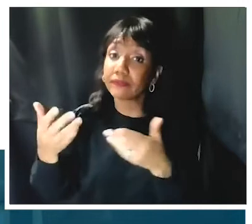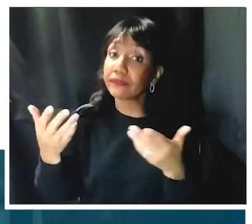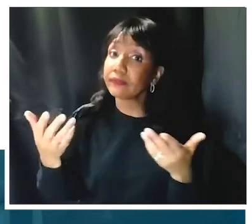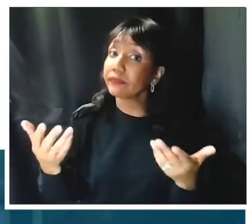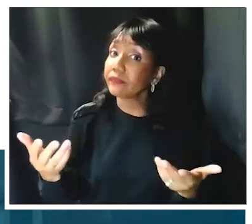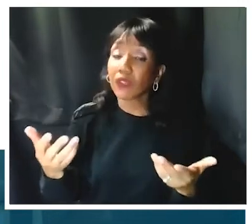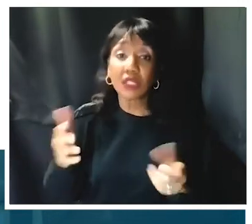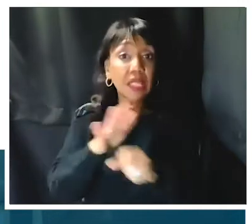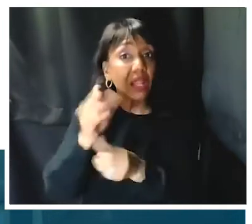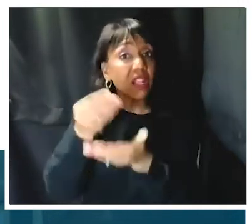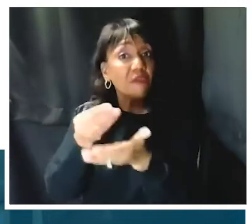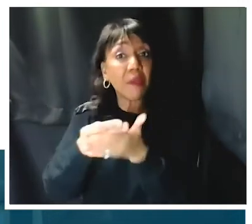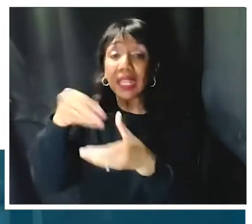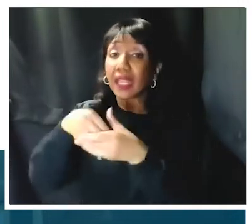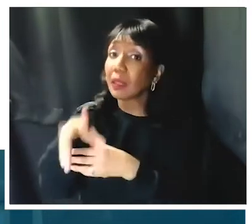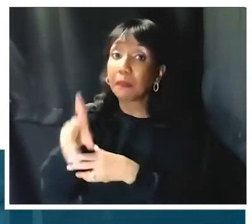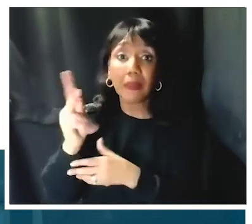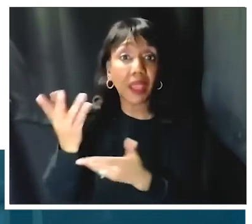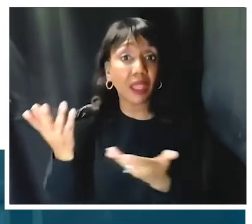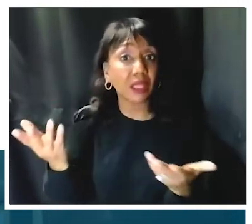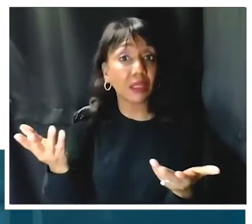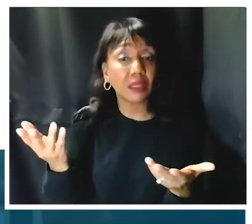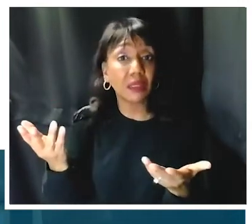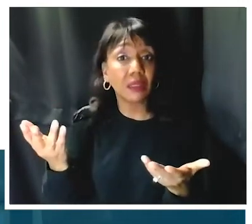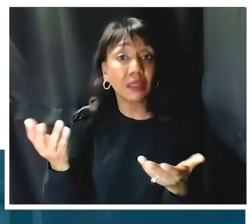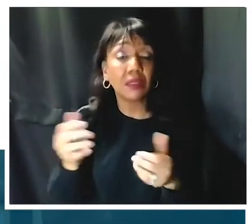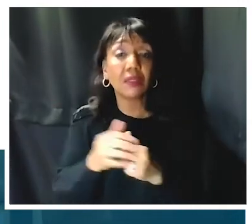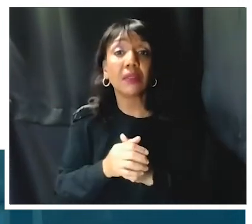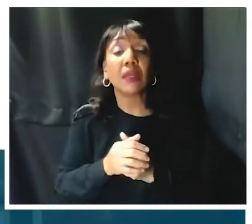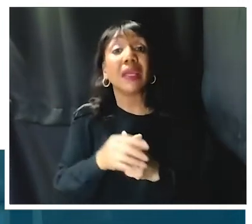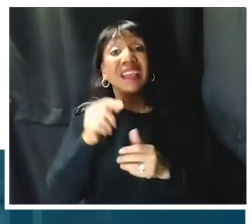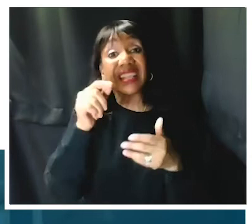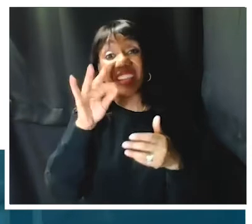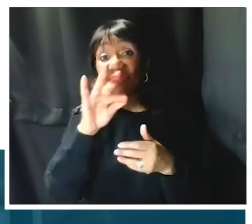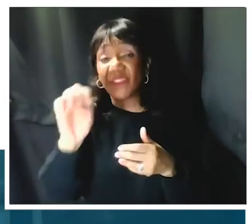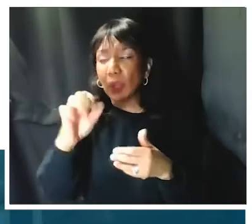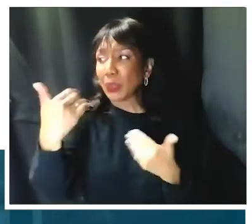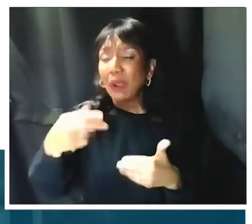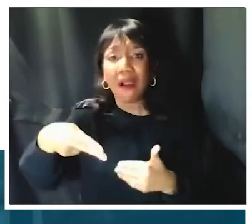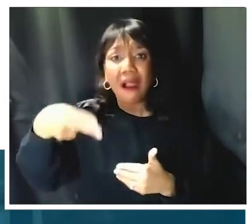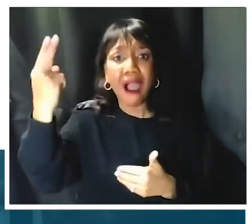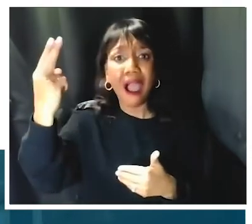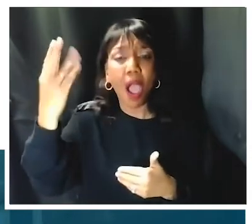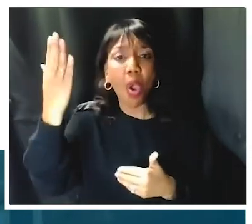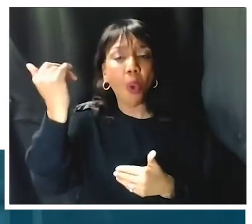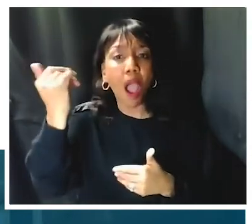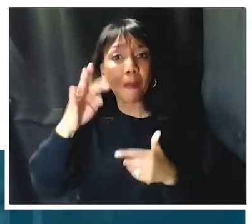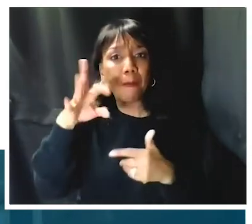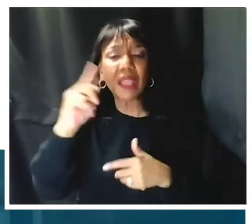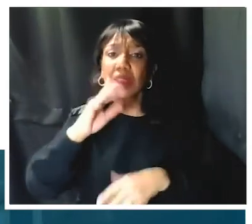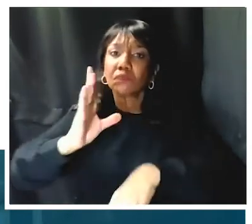paid when you did not have enough money in your account. These fees are high because the bank wants to discourage you